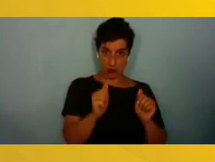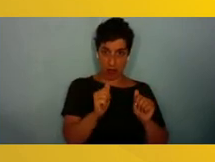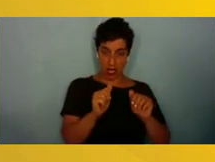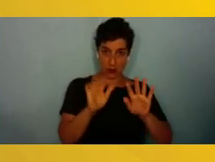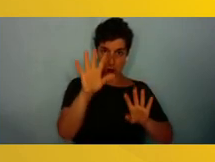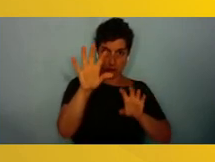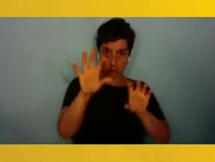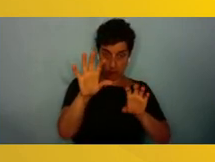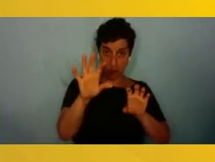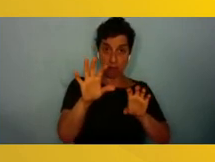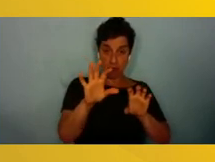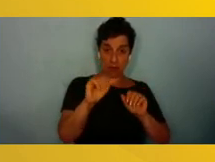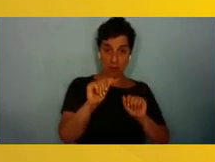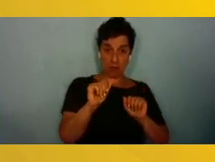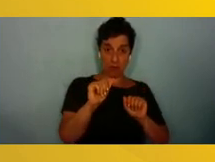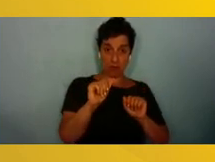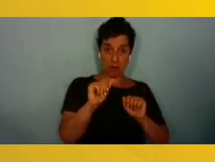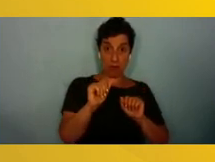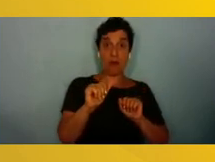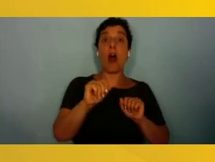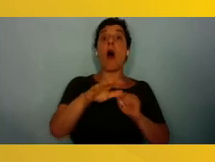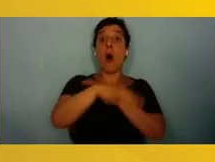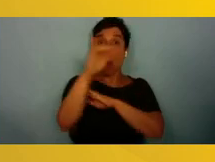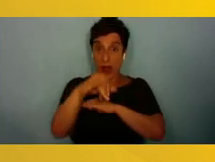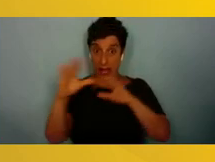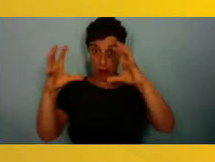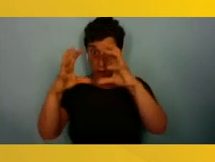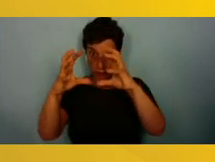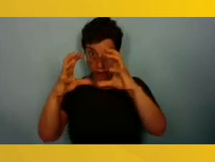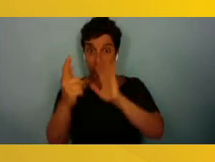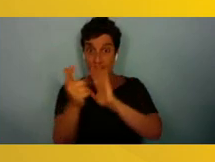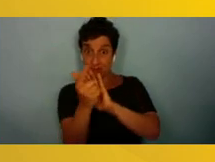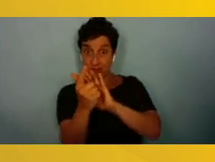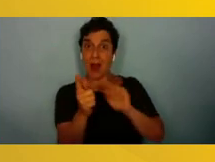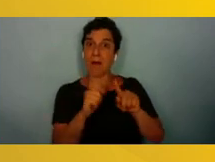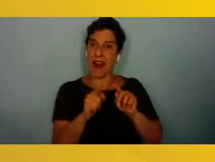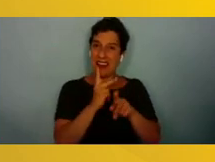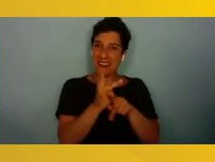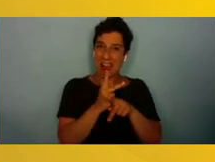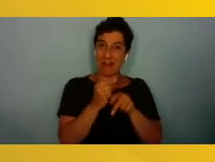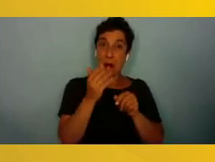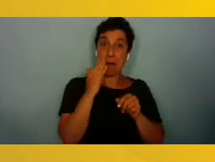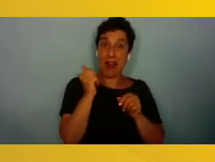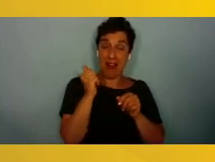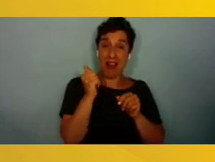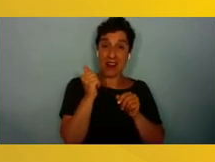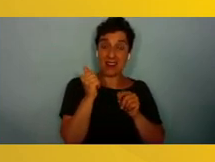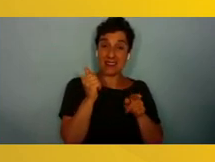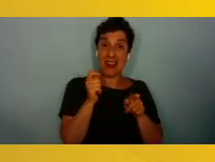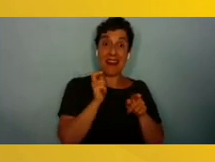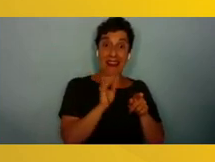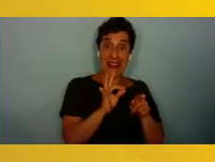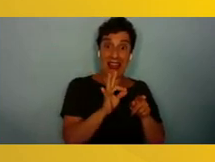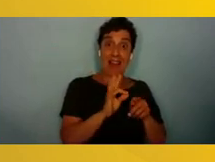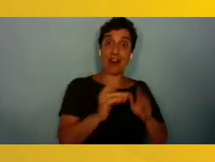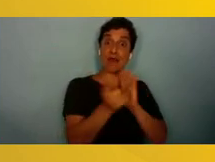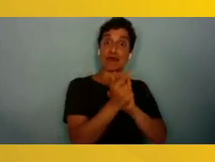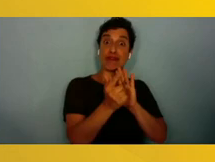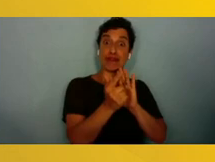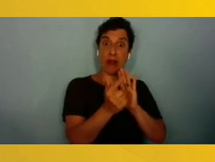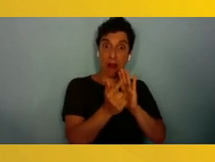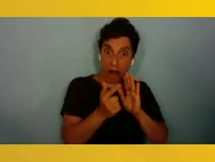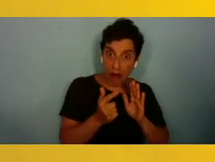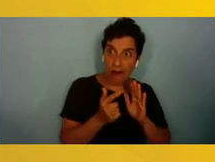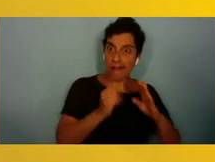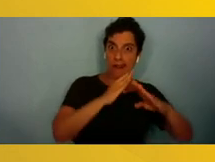no-go zones in places where the whales are, but you gotta be careful because if you put them where the heavy ship traffic is and then the ship can't get into